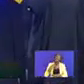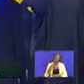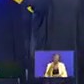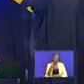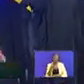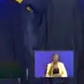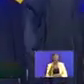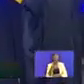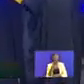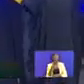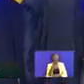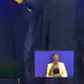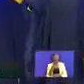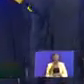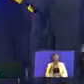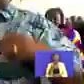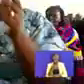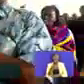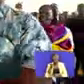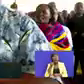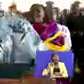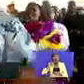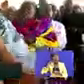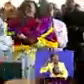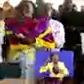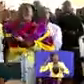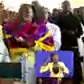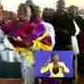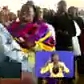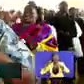I hear the sound the sound